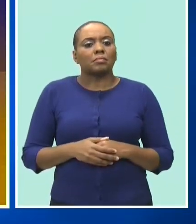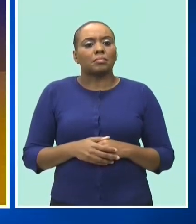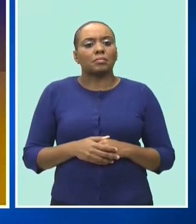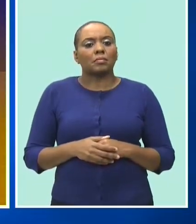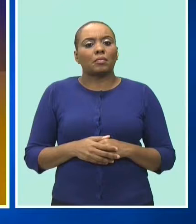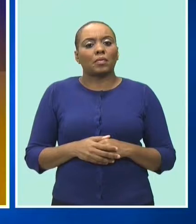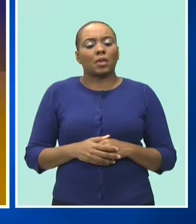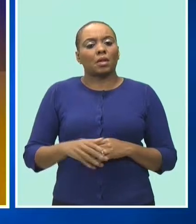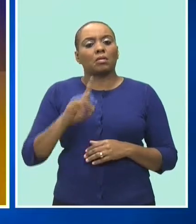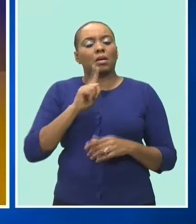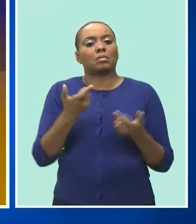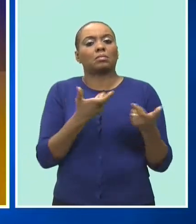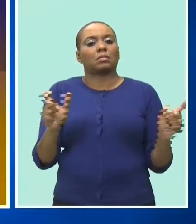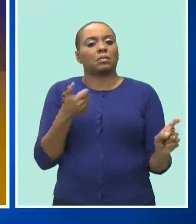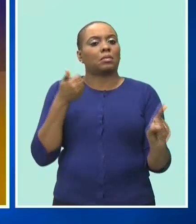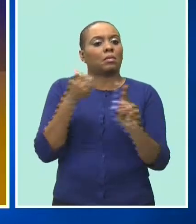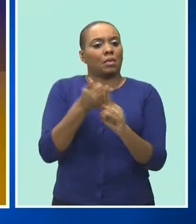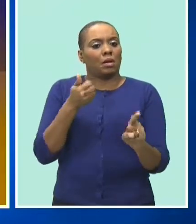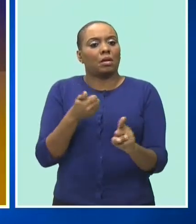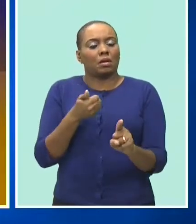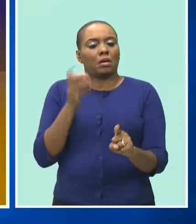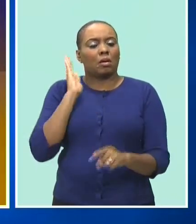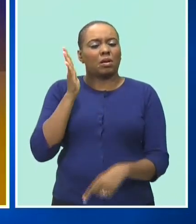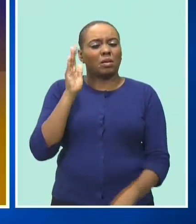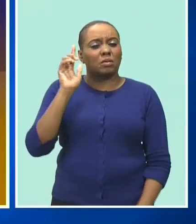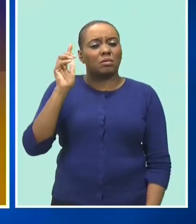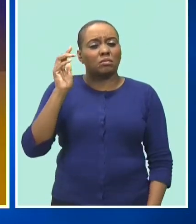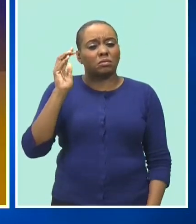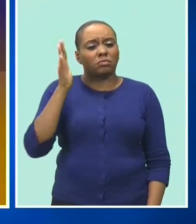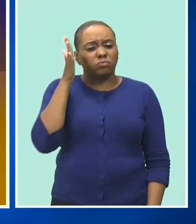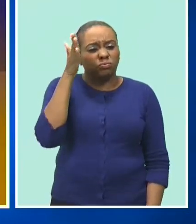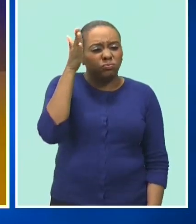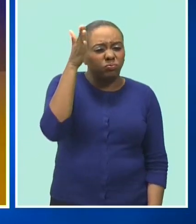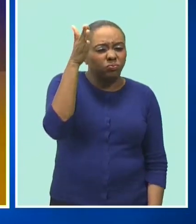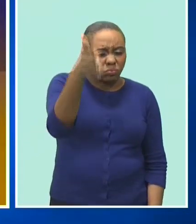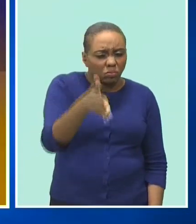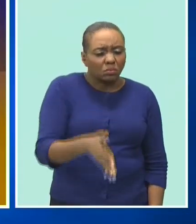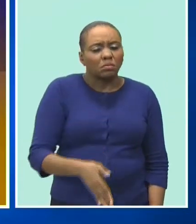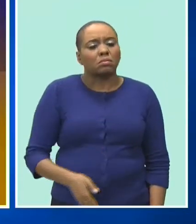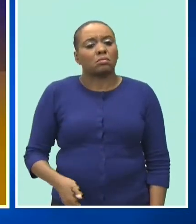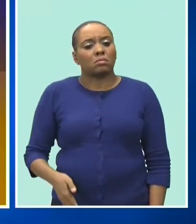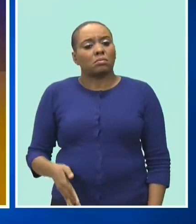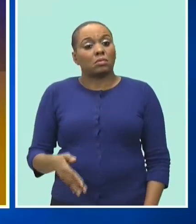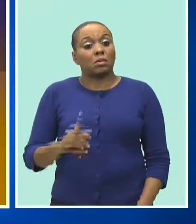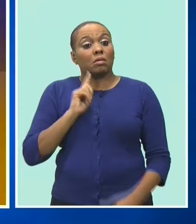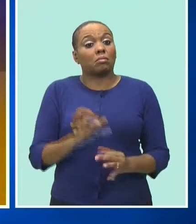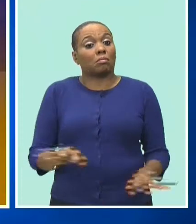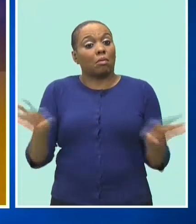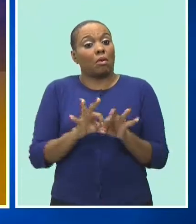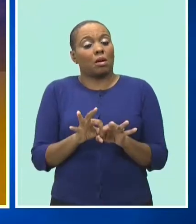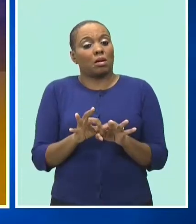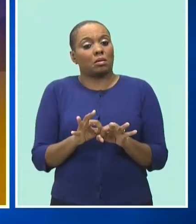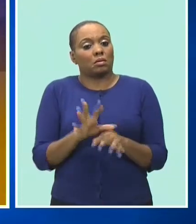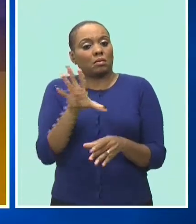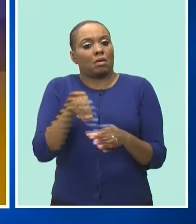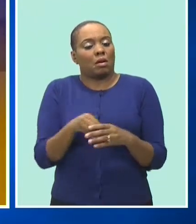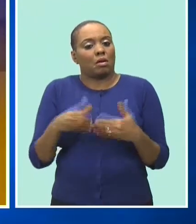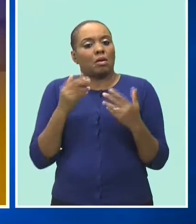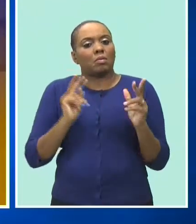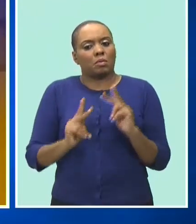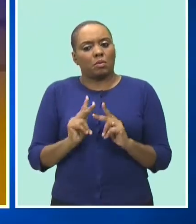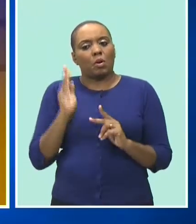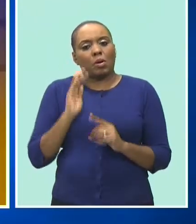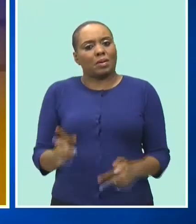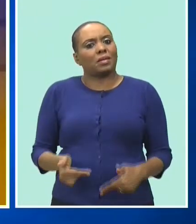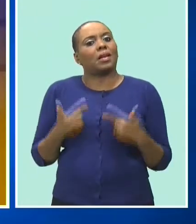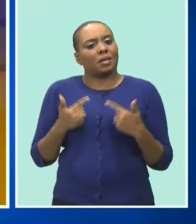real major impact of it will be significantly down the road. So I think it's important to involve youth who will be living in that time and engage in that time